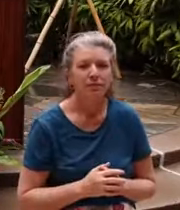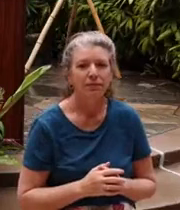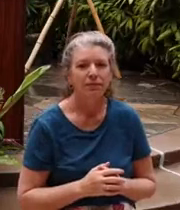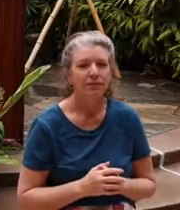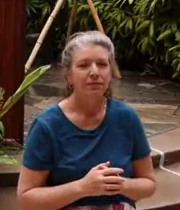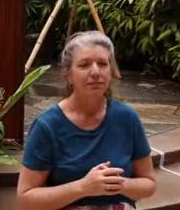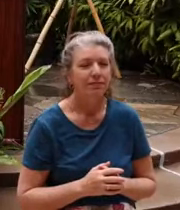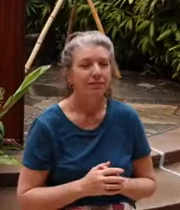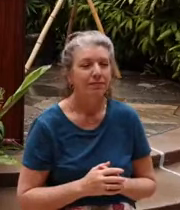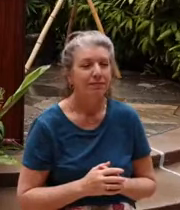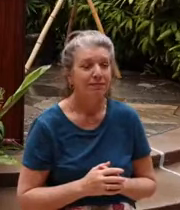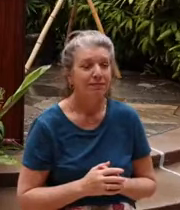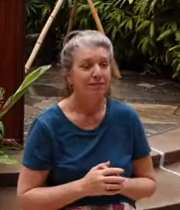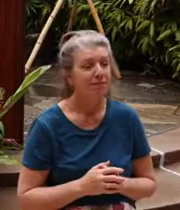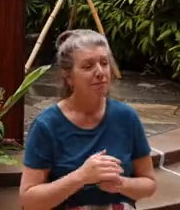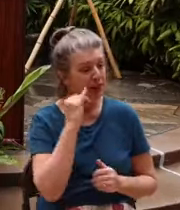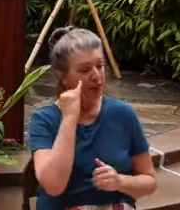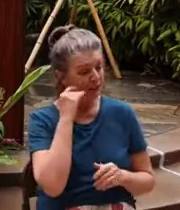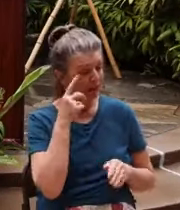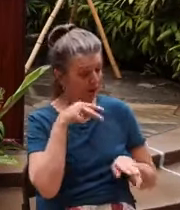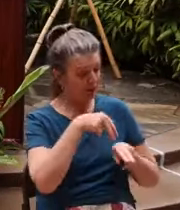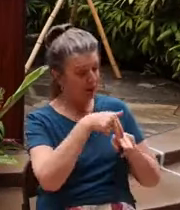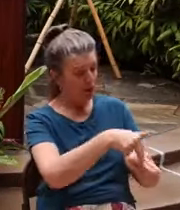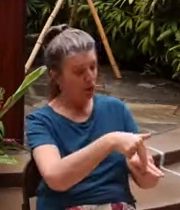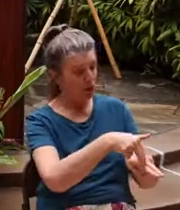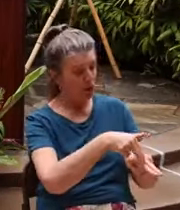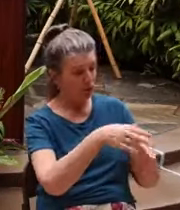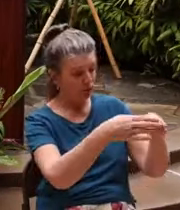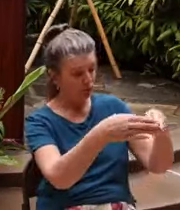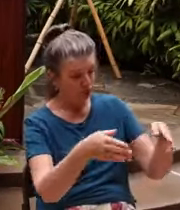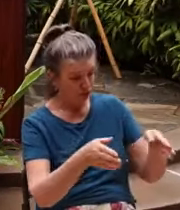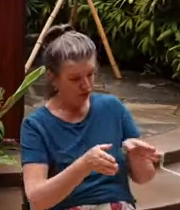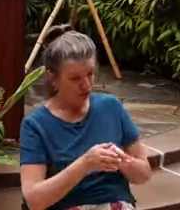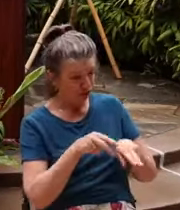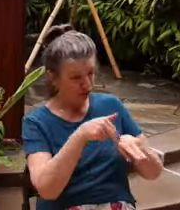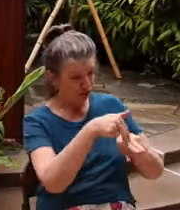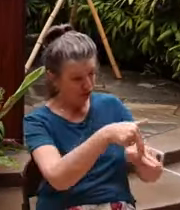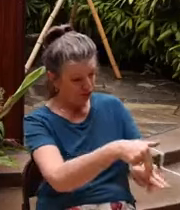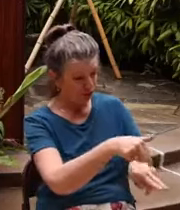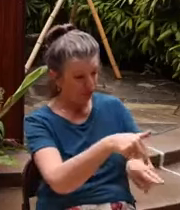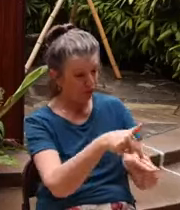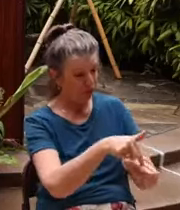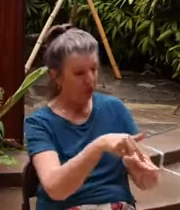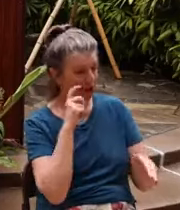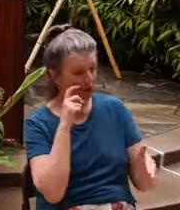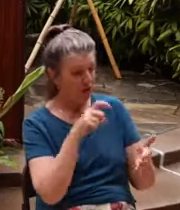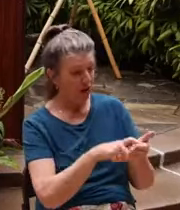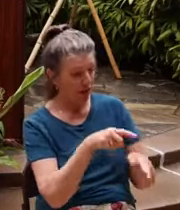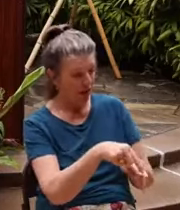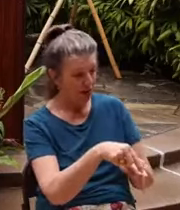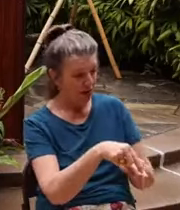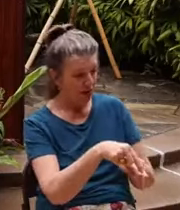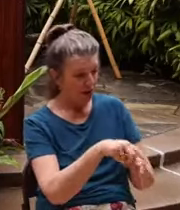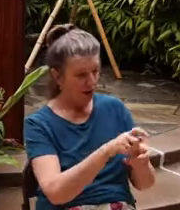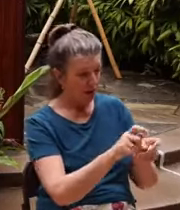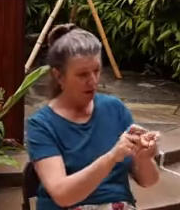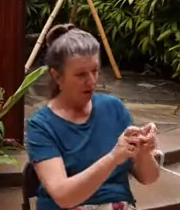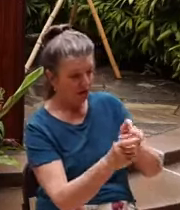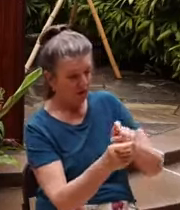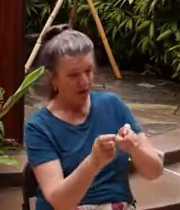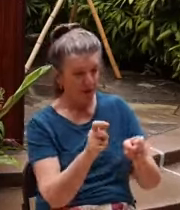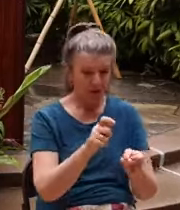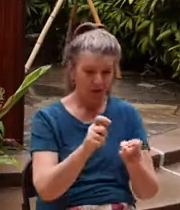If we look at the shape of the surfboard, we can easily recognize how the board has changed over time